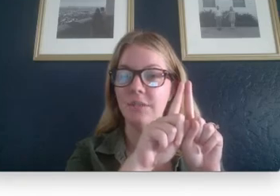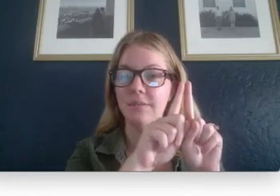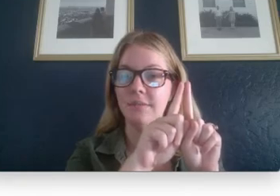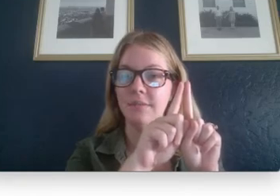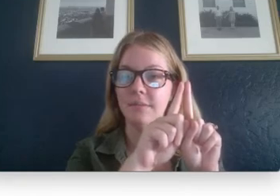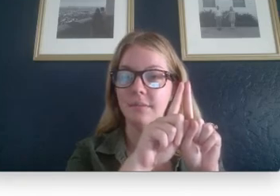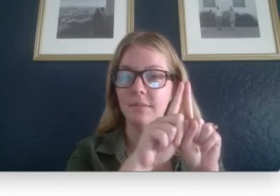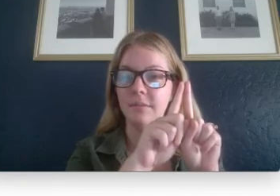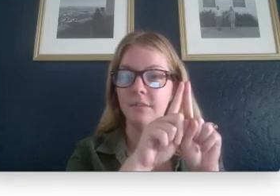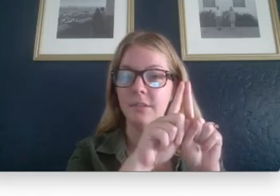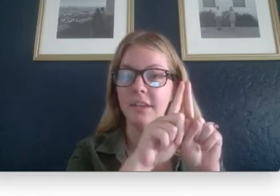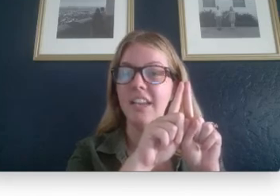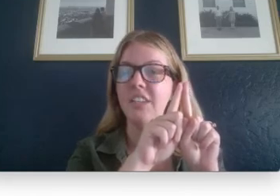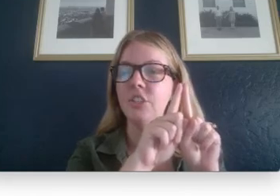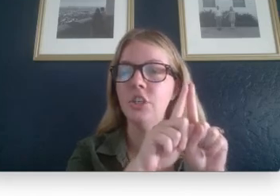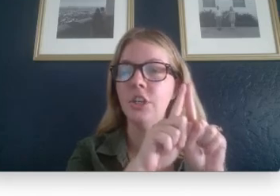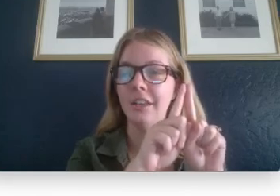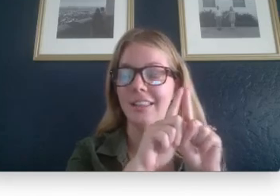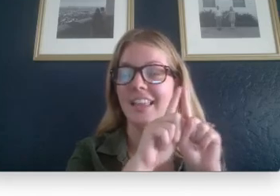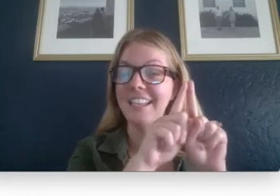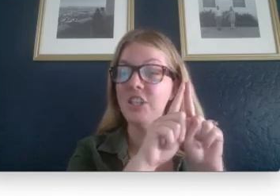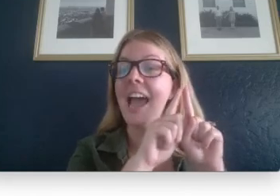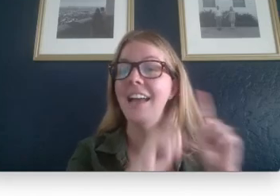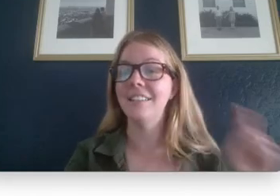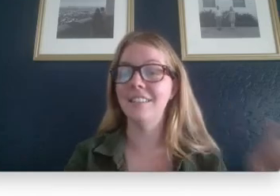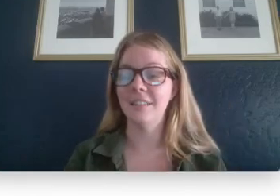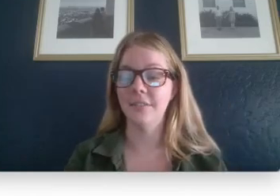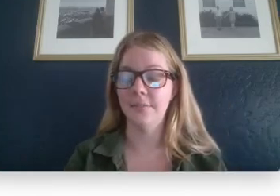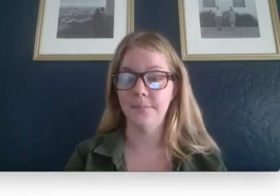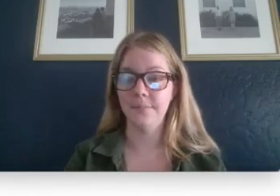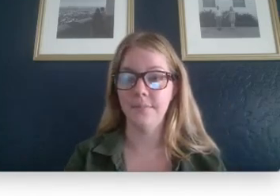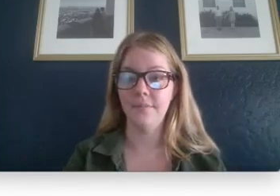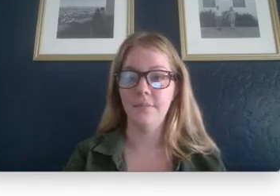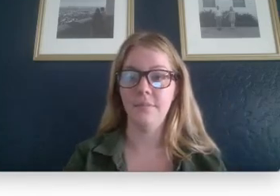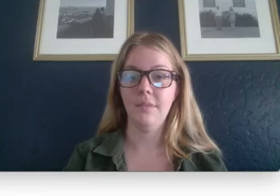CH. Ch, like a chat.